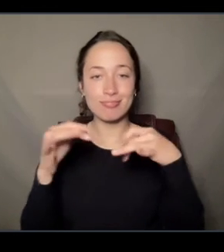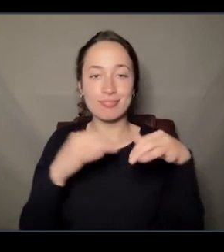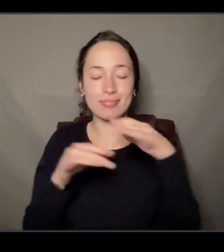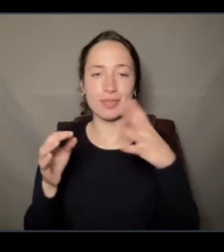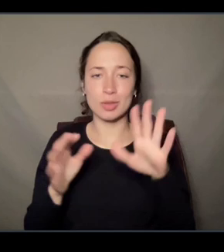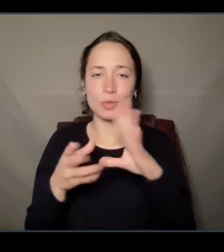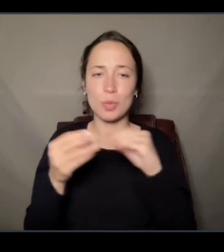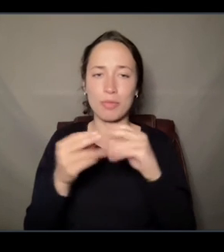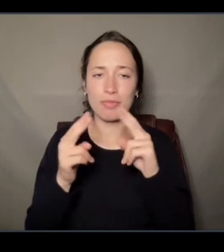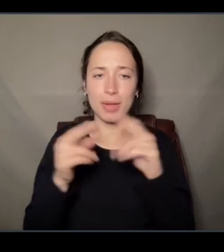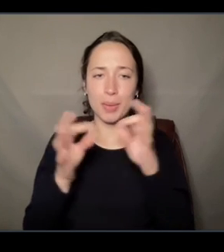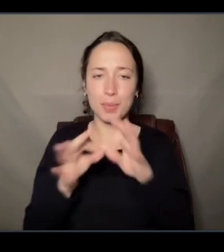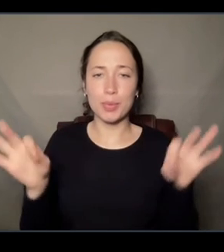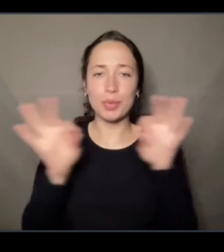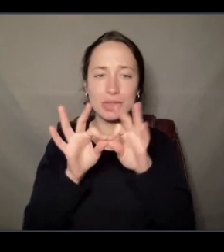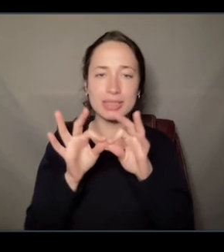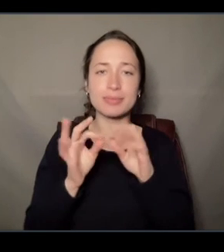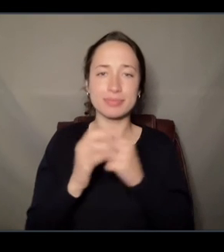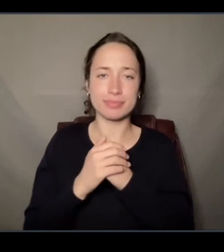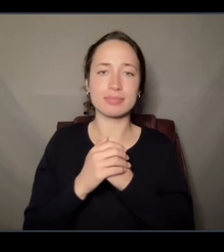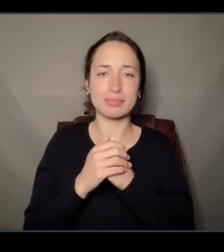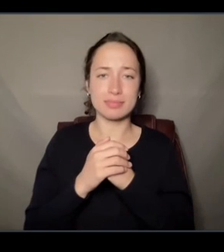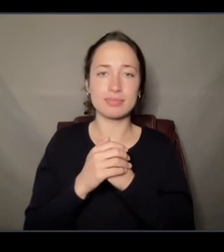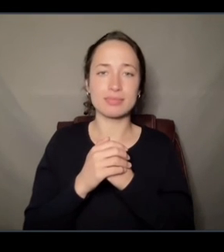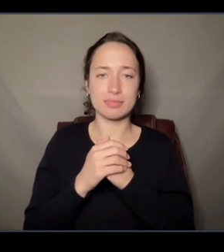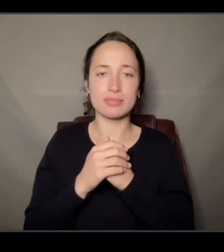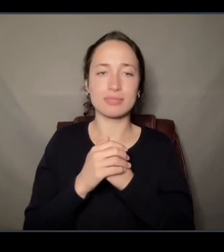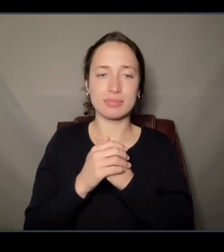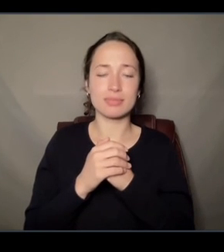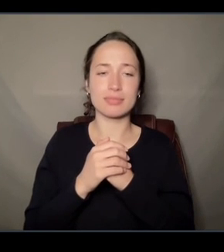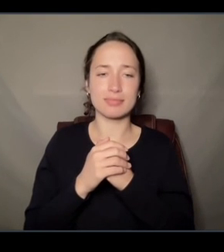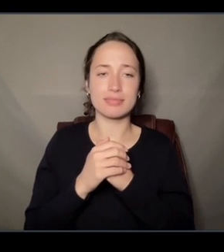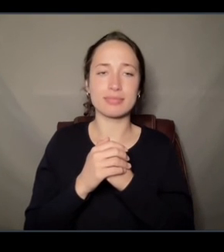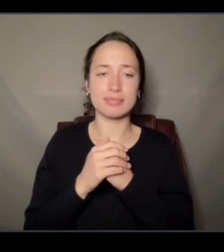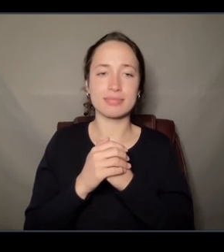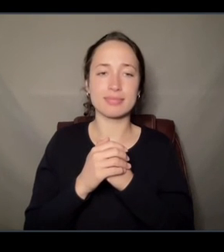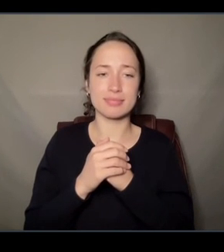and giving us your stories. As you say, stories are very important.